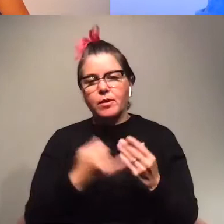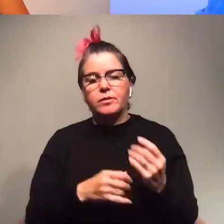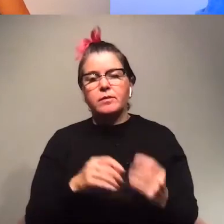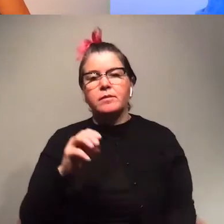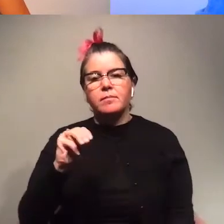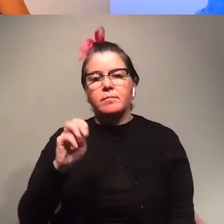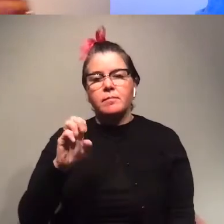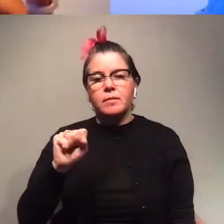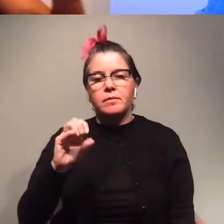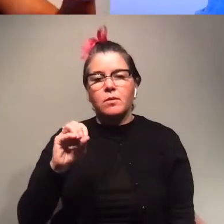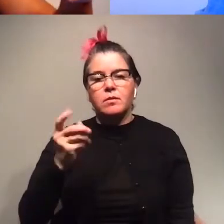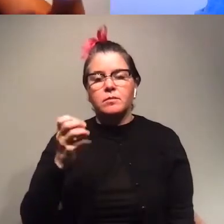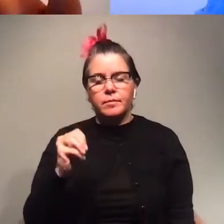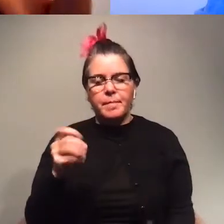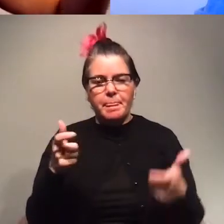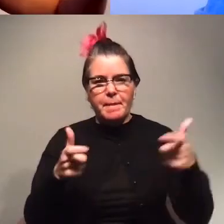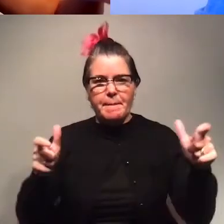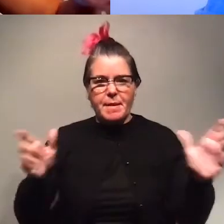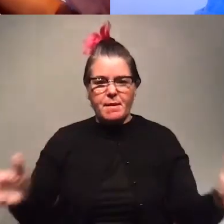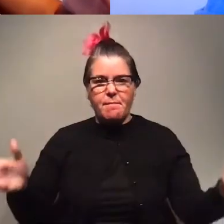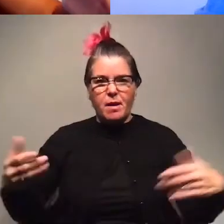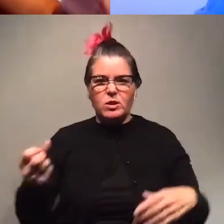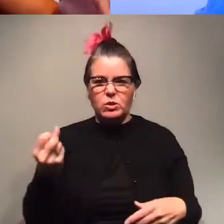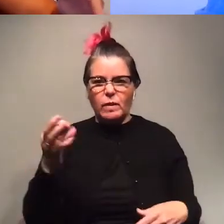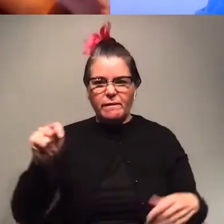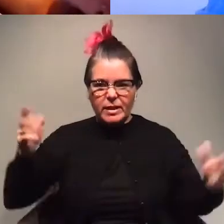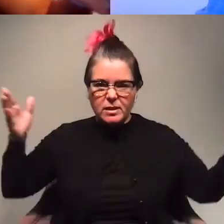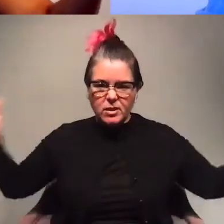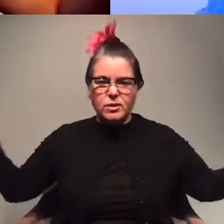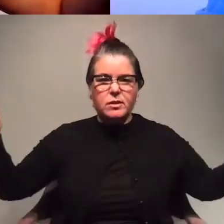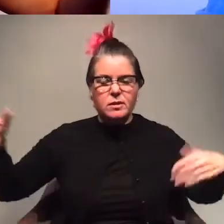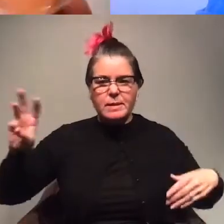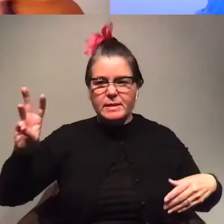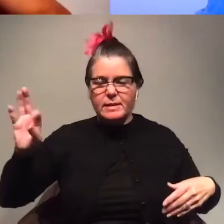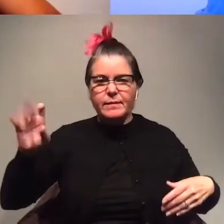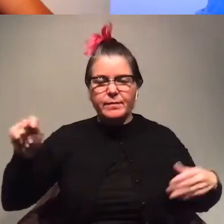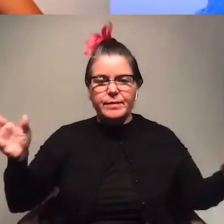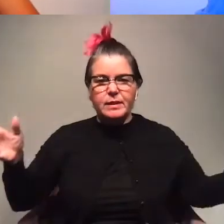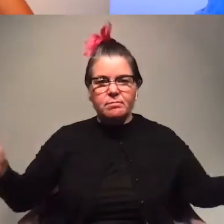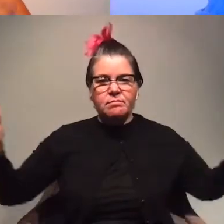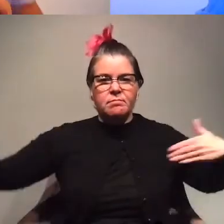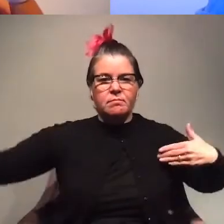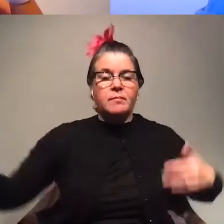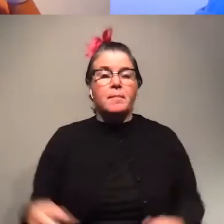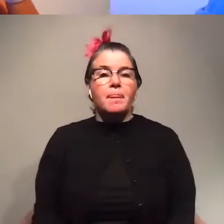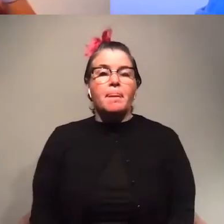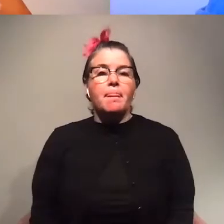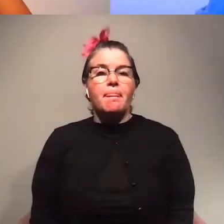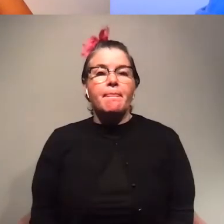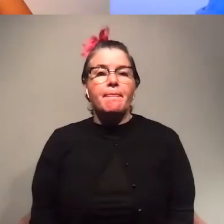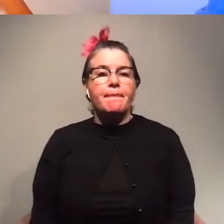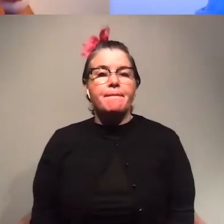mesocosm, where it's like this large box. It's like 12 feet by like 6 feet wide, and it's filled